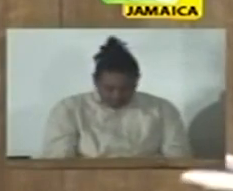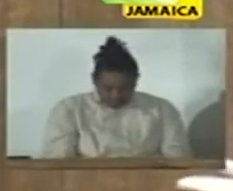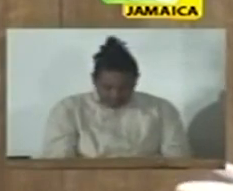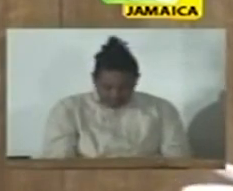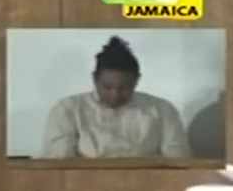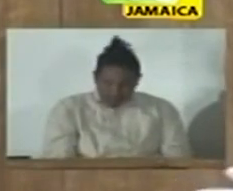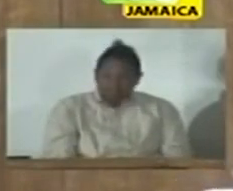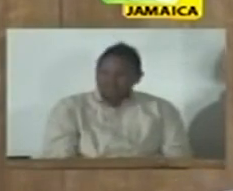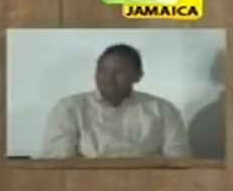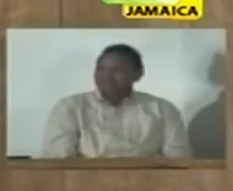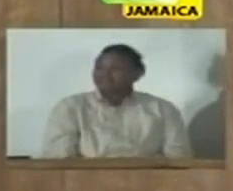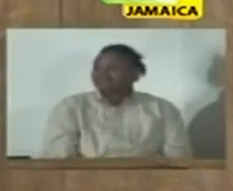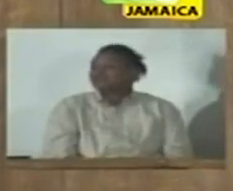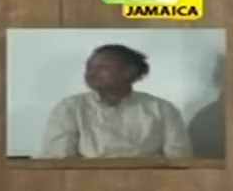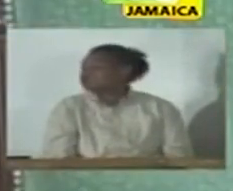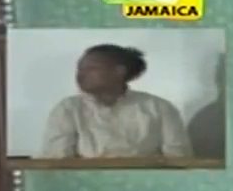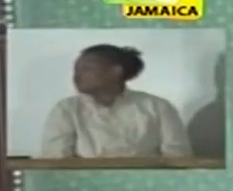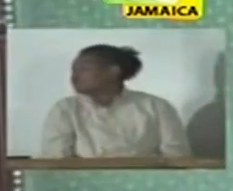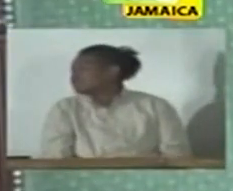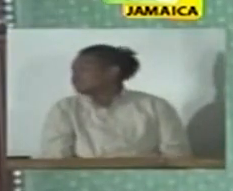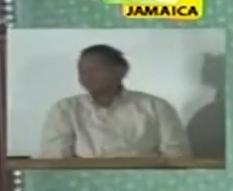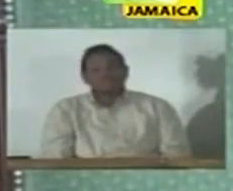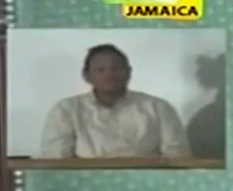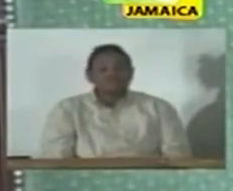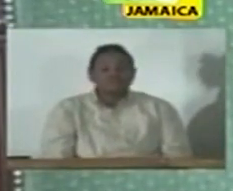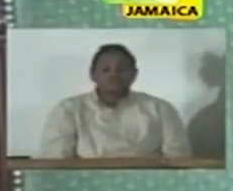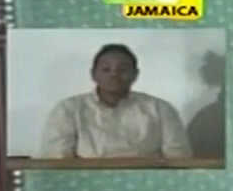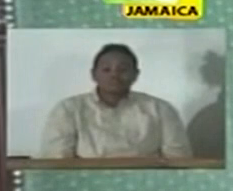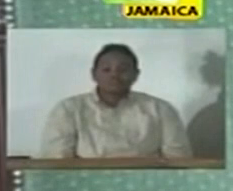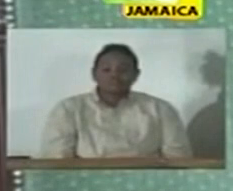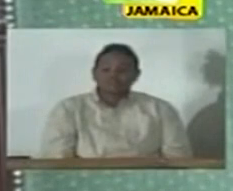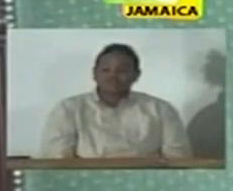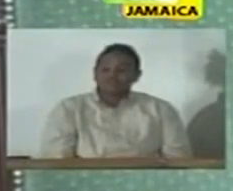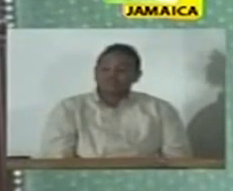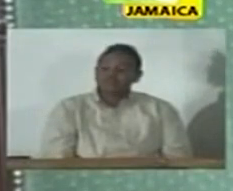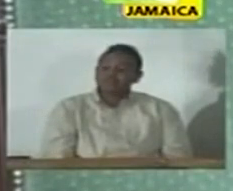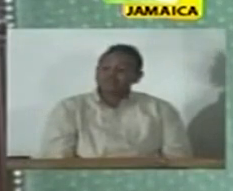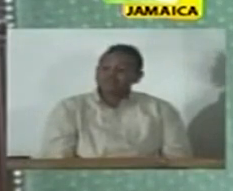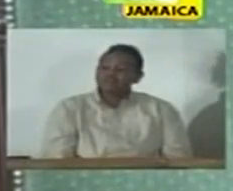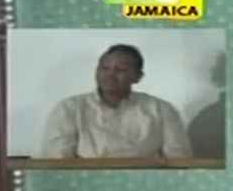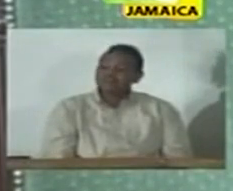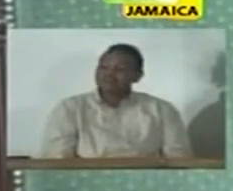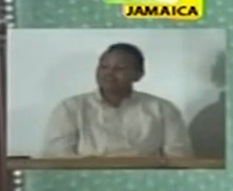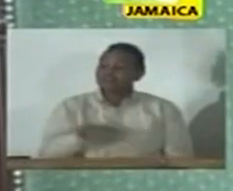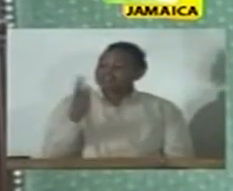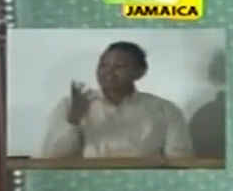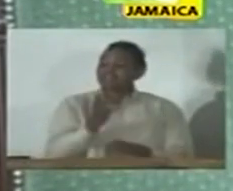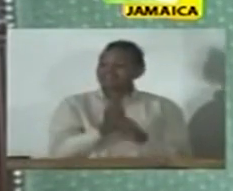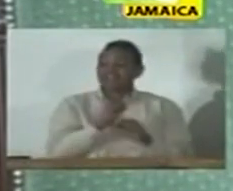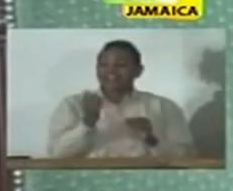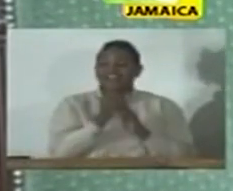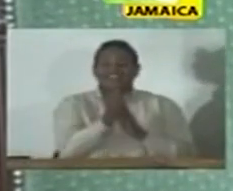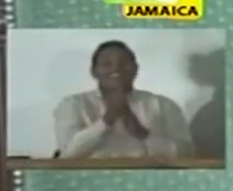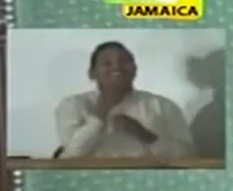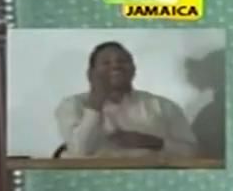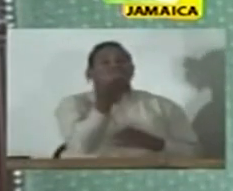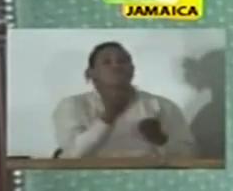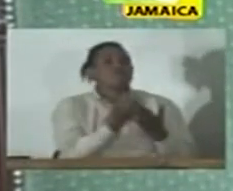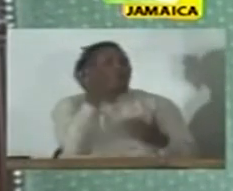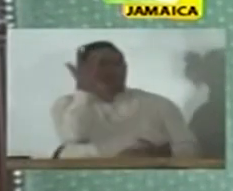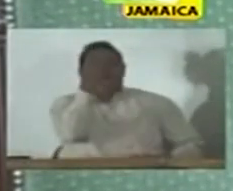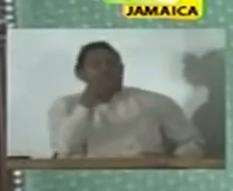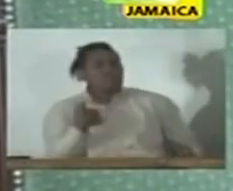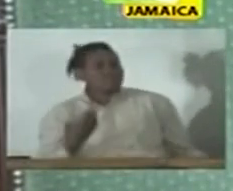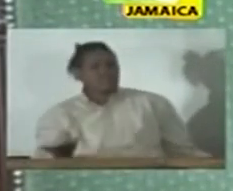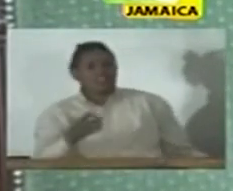I'm seeking your guidance. You have never taken any guidance that I have given you before. Not so true. why Not are you true. seeking